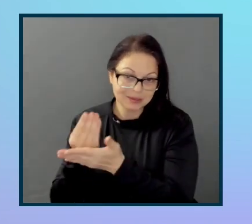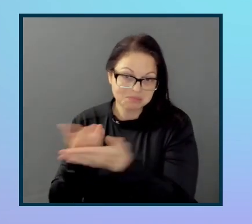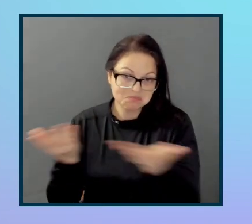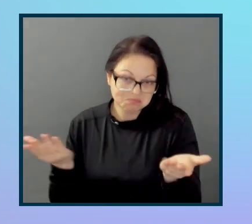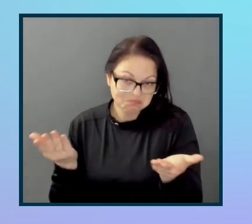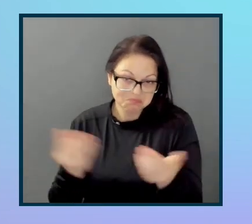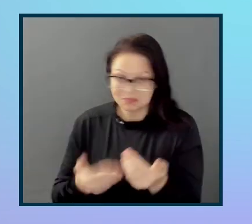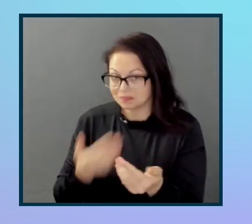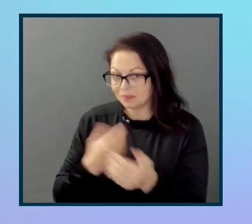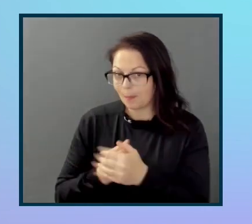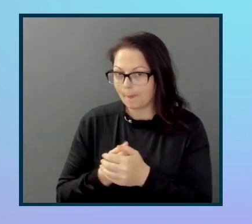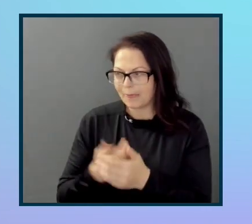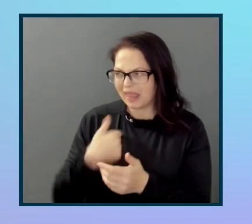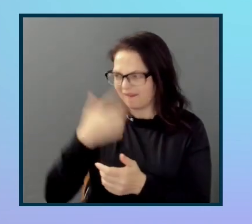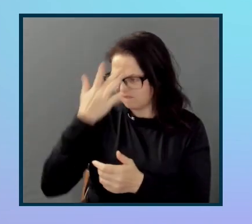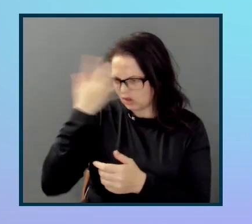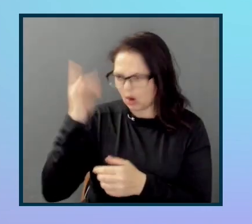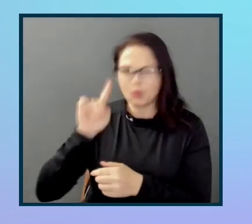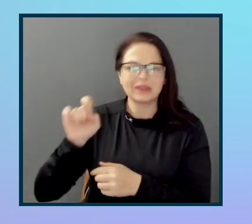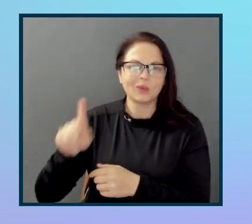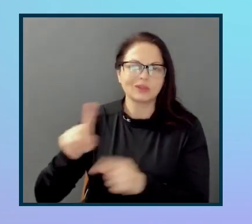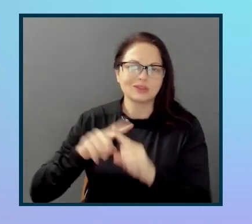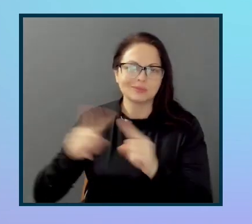of forgotten what the question was now, but I hope it answers it.